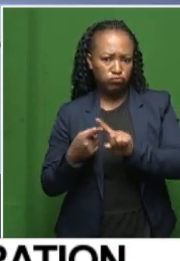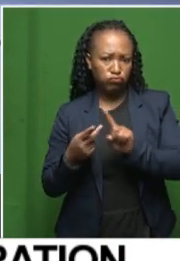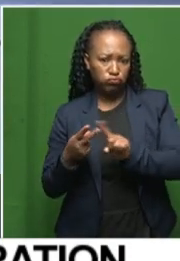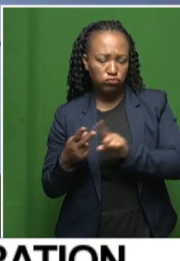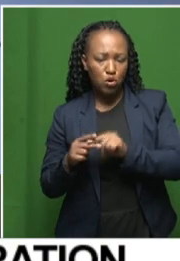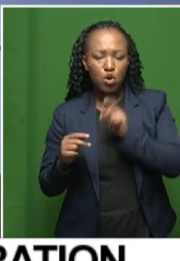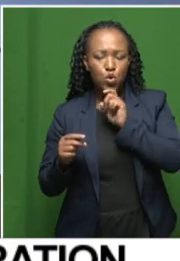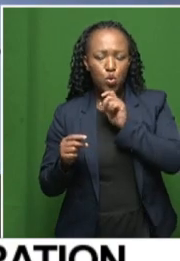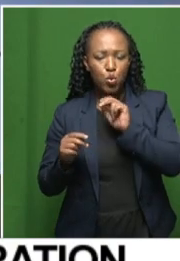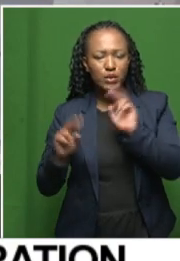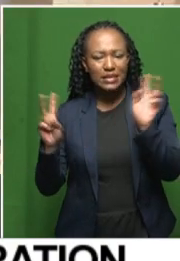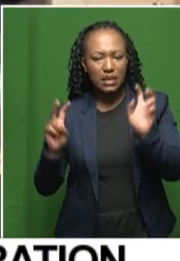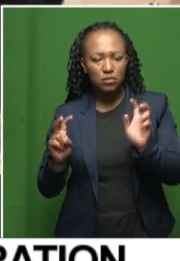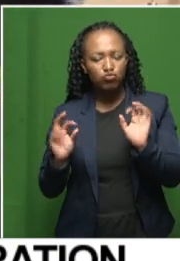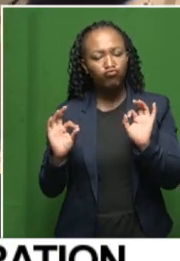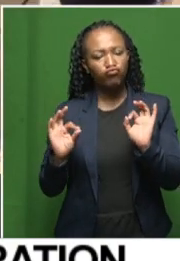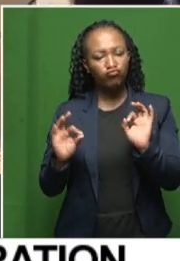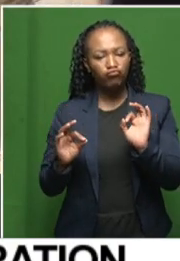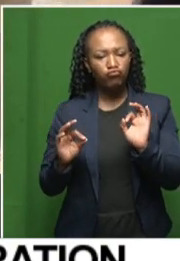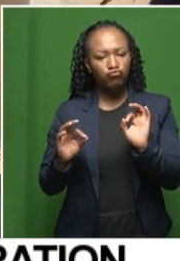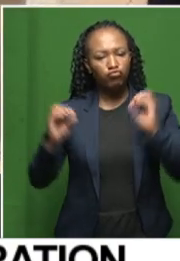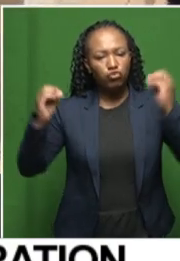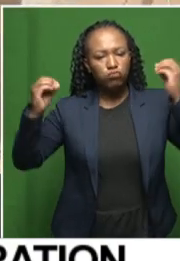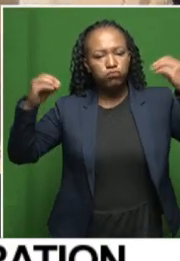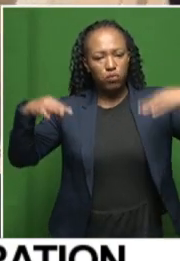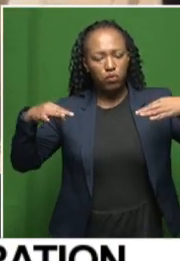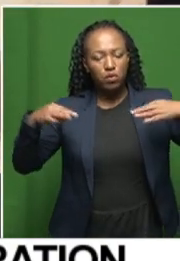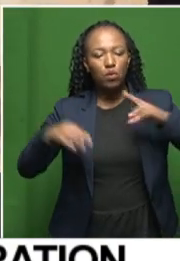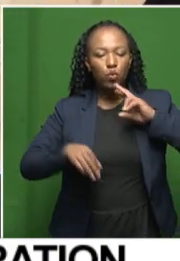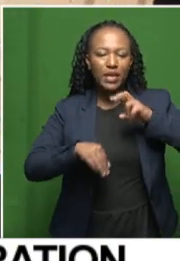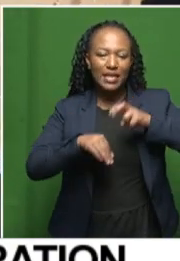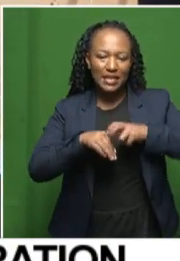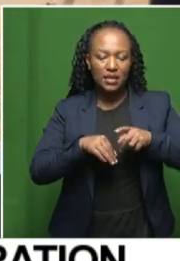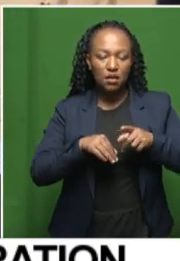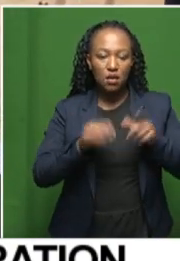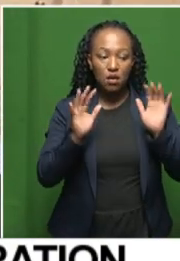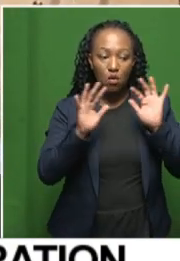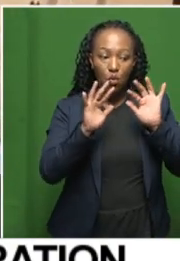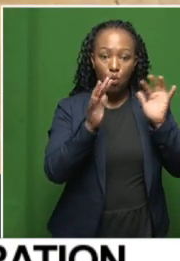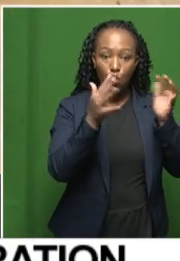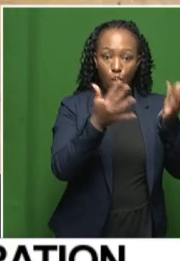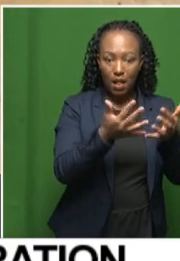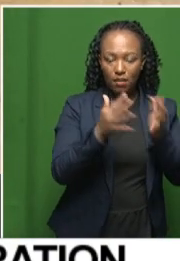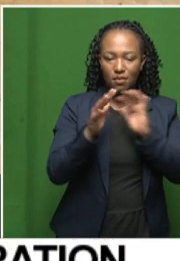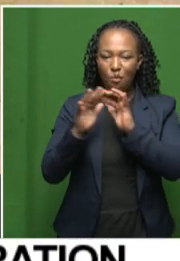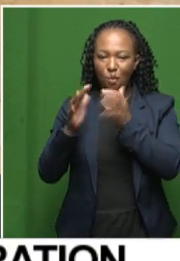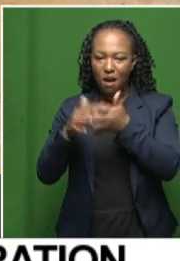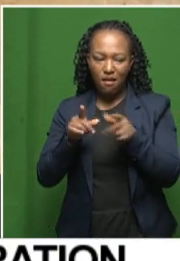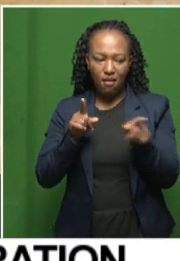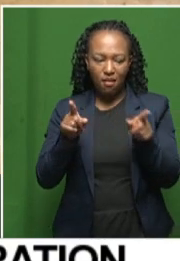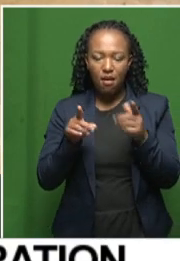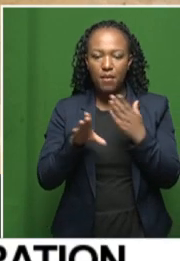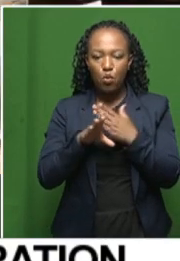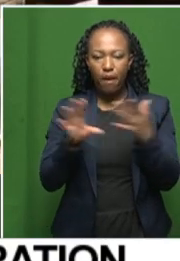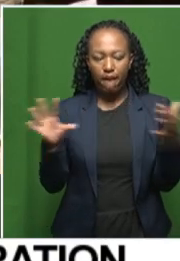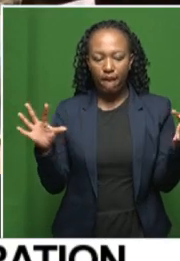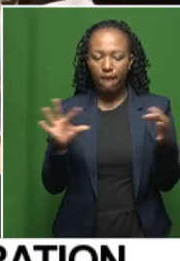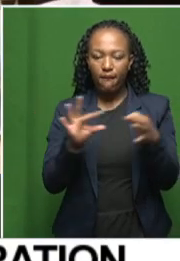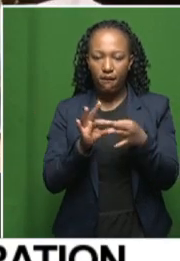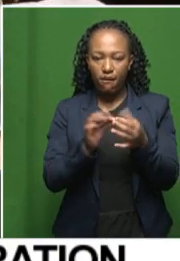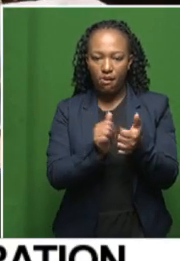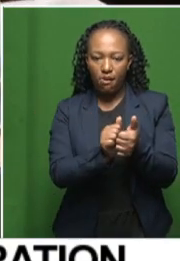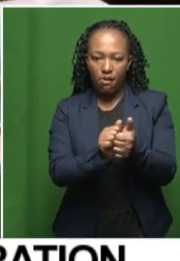is definitely needed. Again, these two worlds need to come together and they need to unlock their